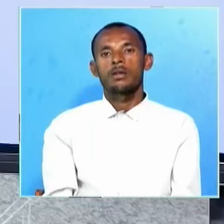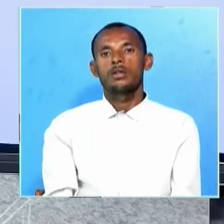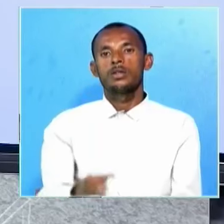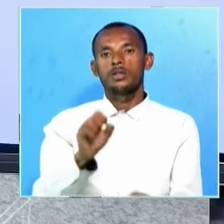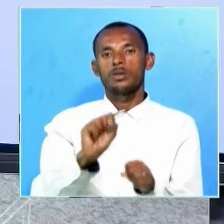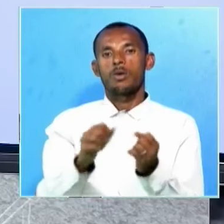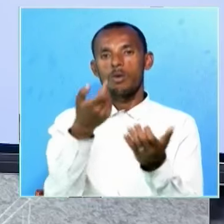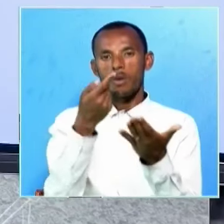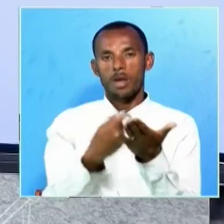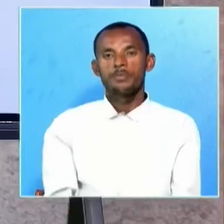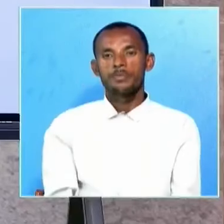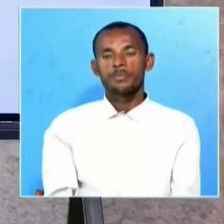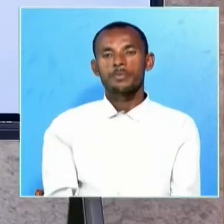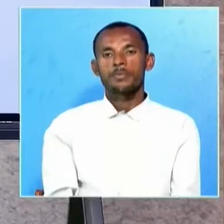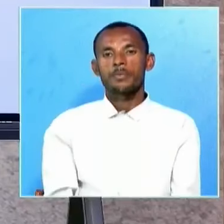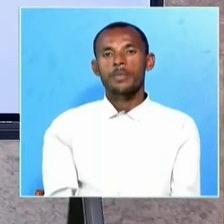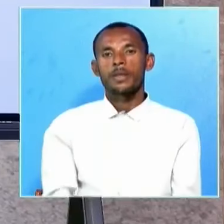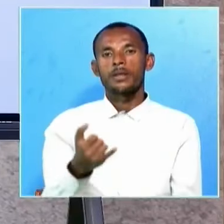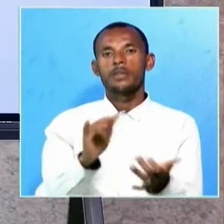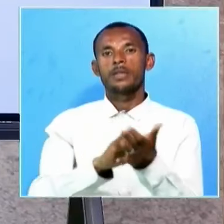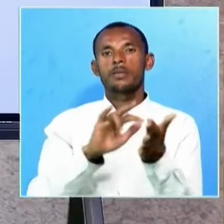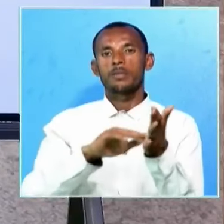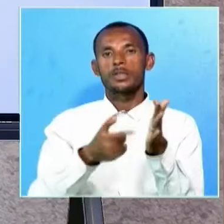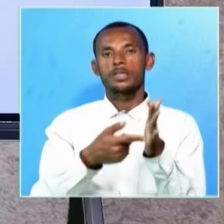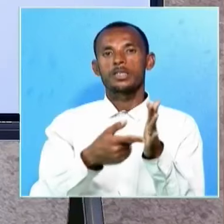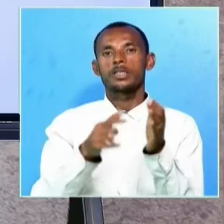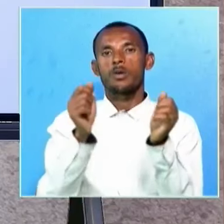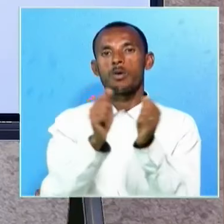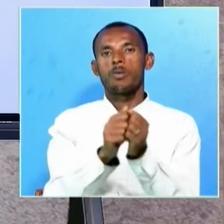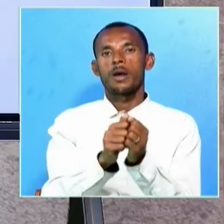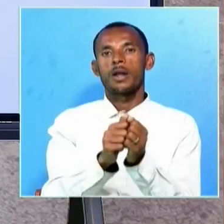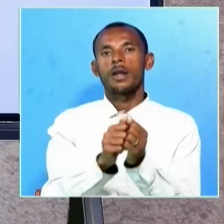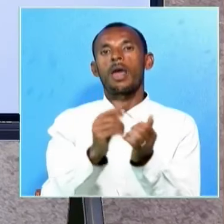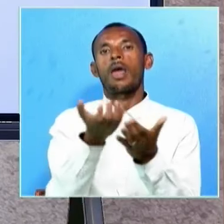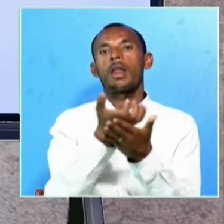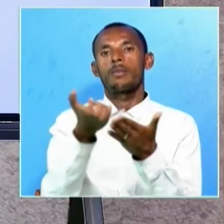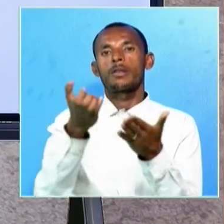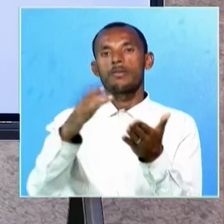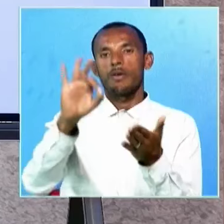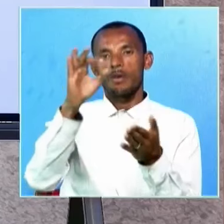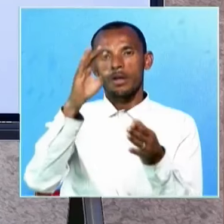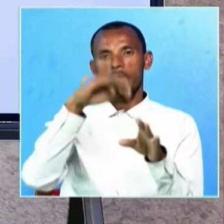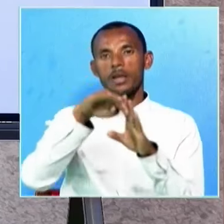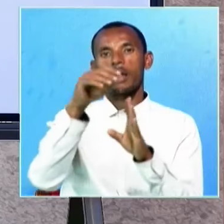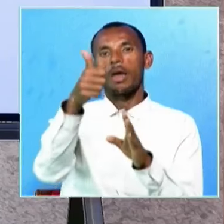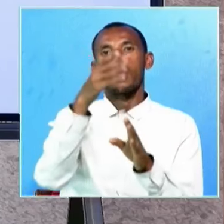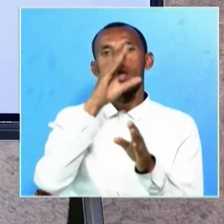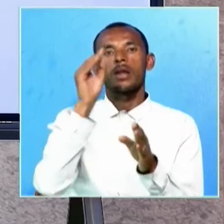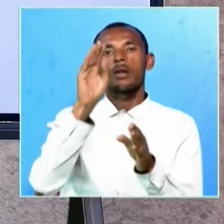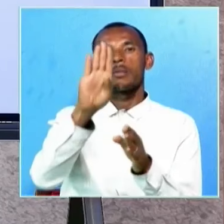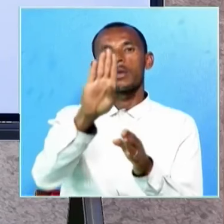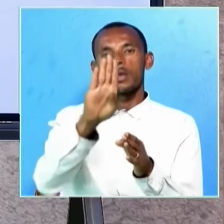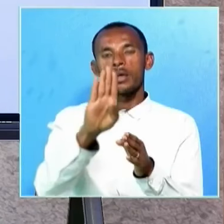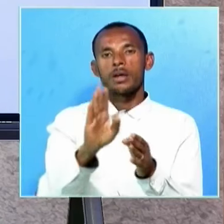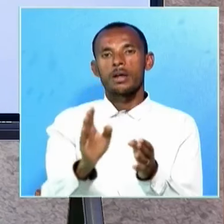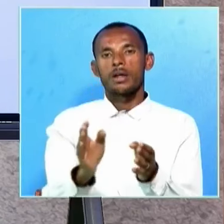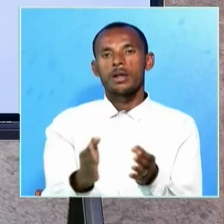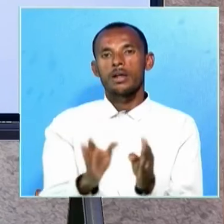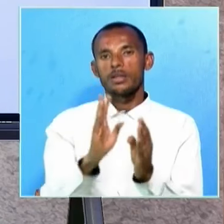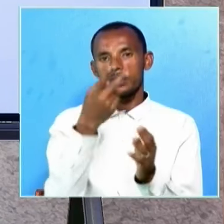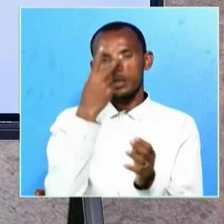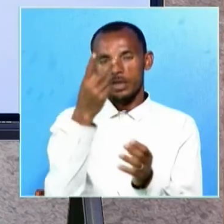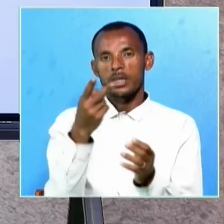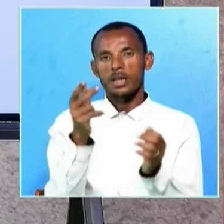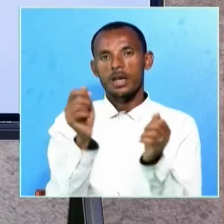So here, that means all the common elements that are found in A and B. Let's check the